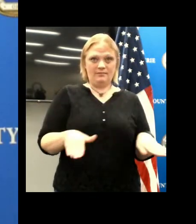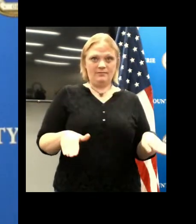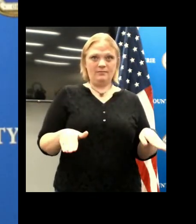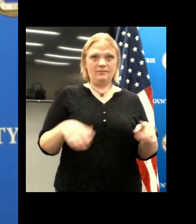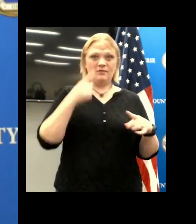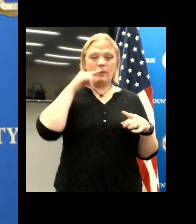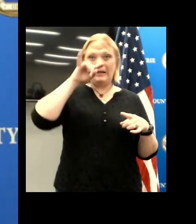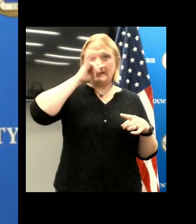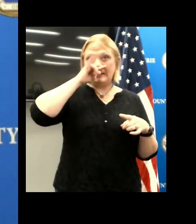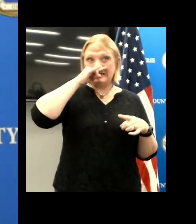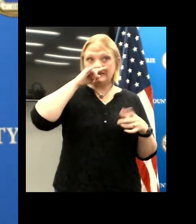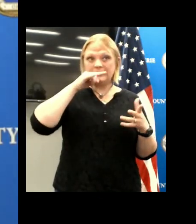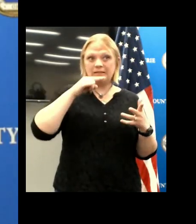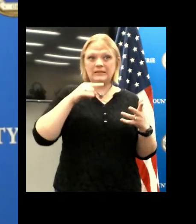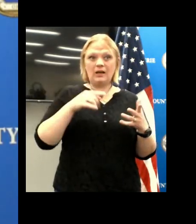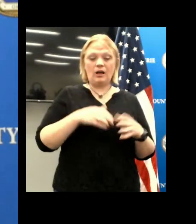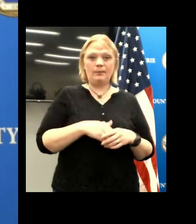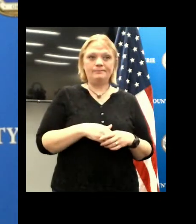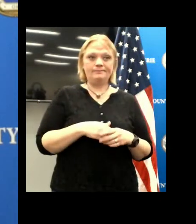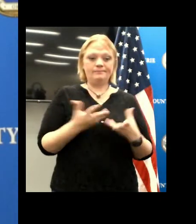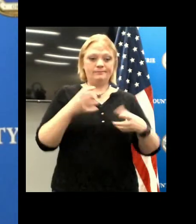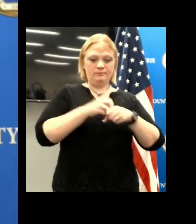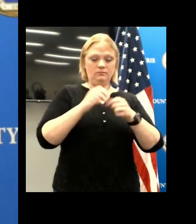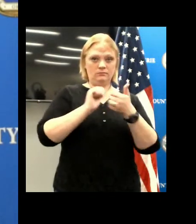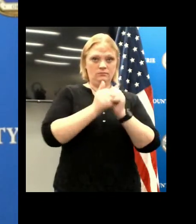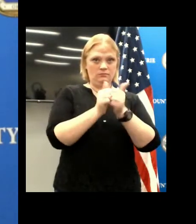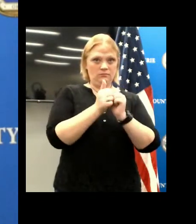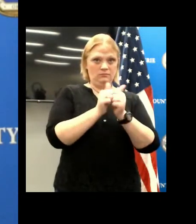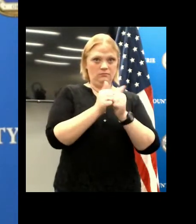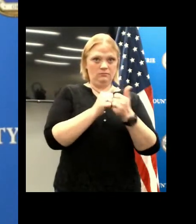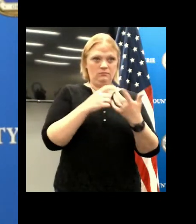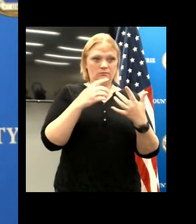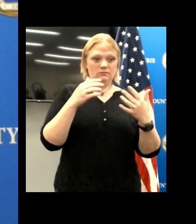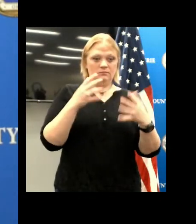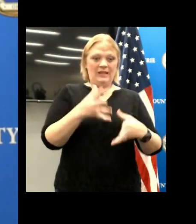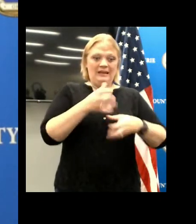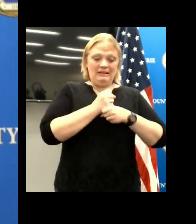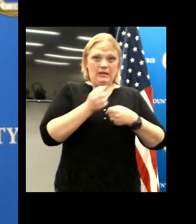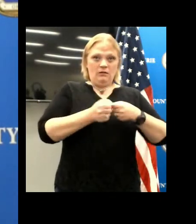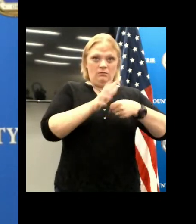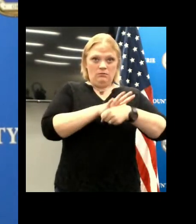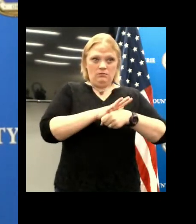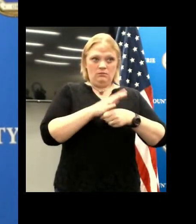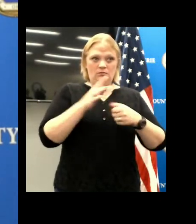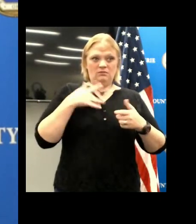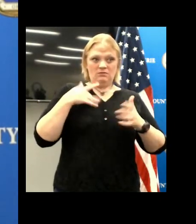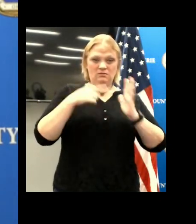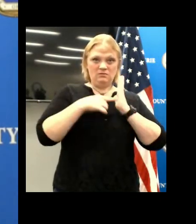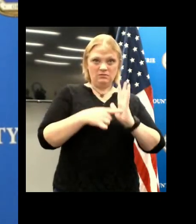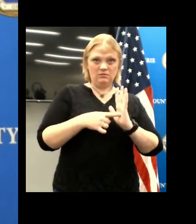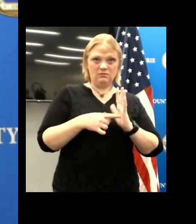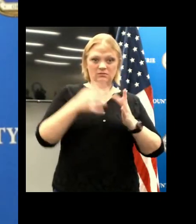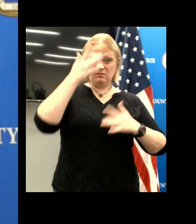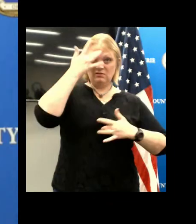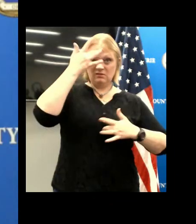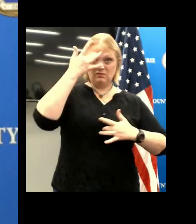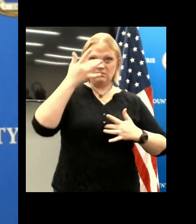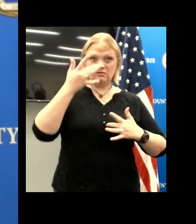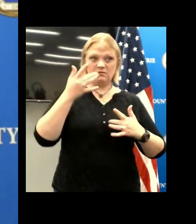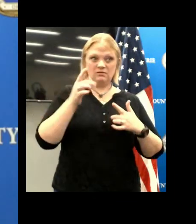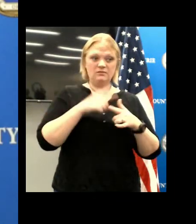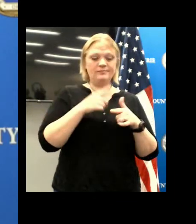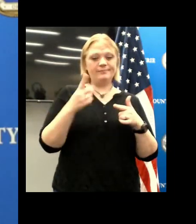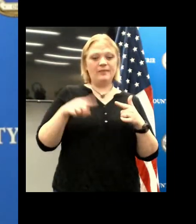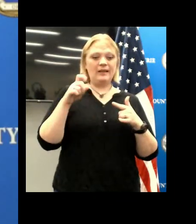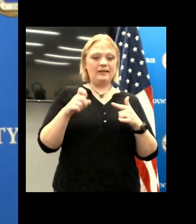for kids who are engaged in sports who are infected with COVID-19 and are symptomatic, they need to have some level